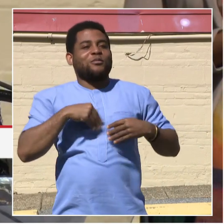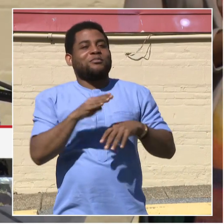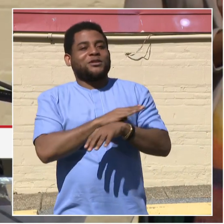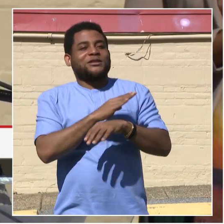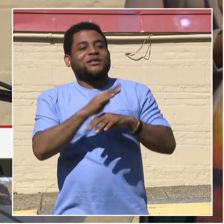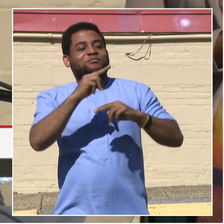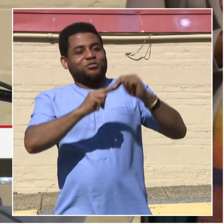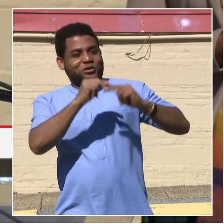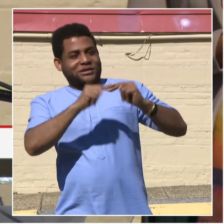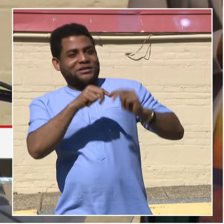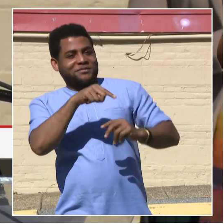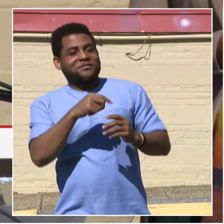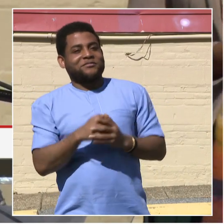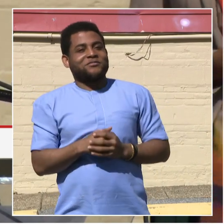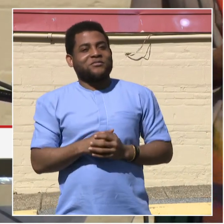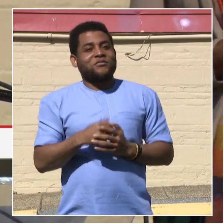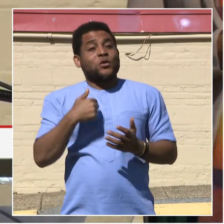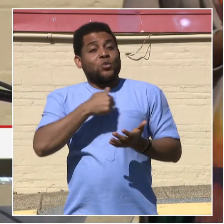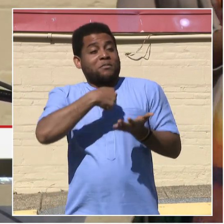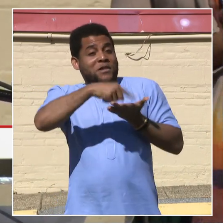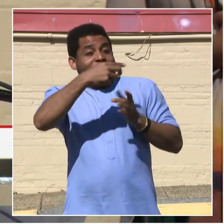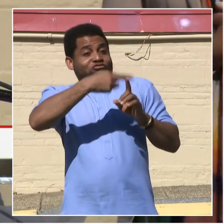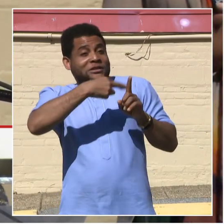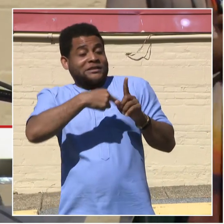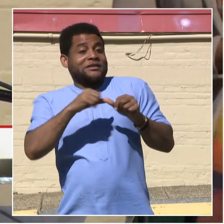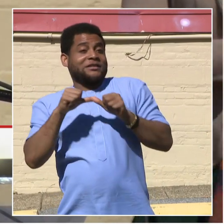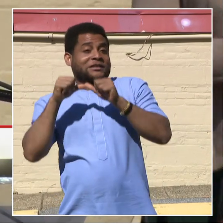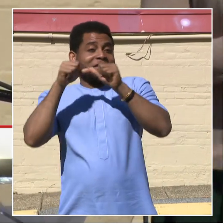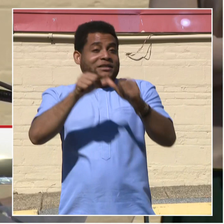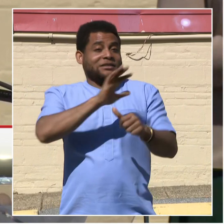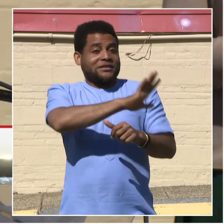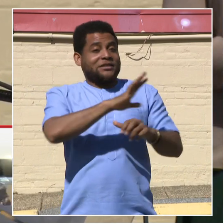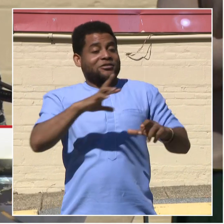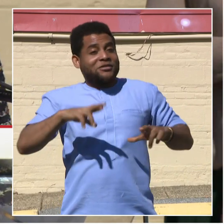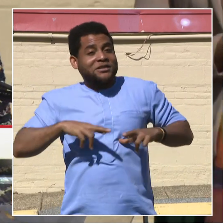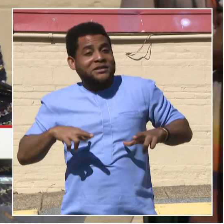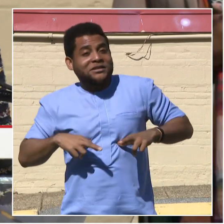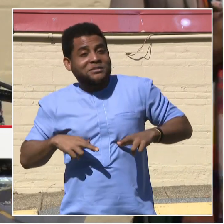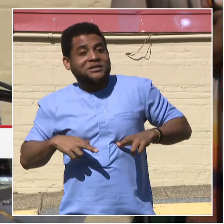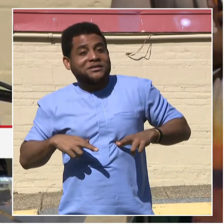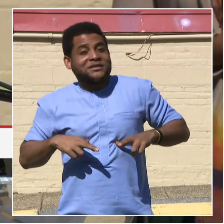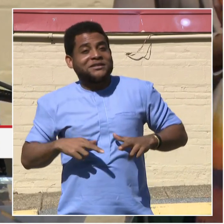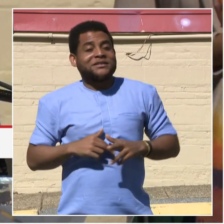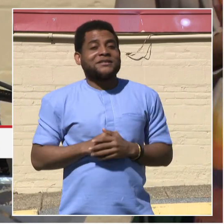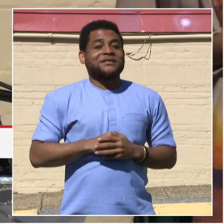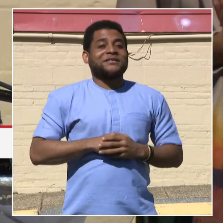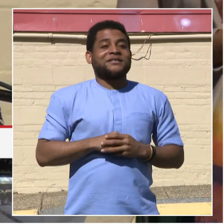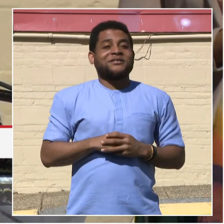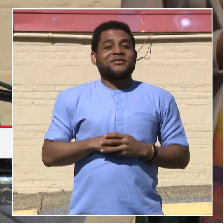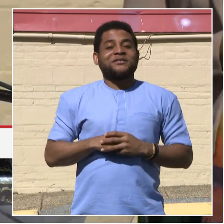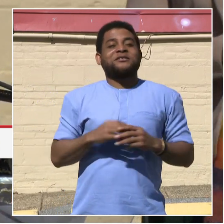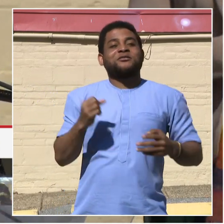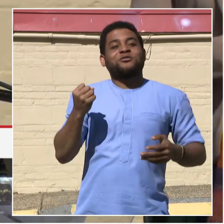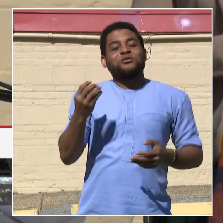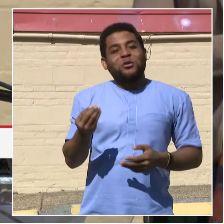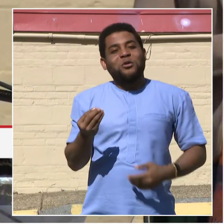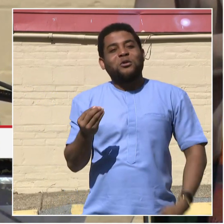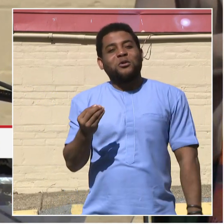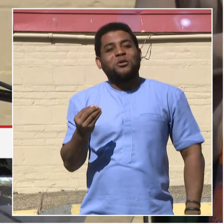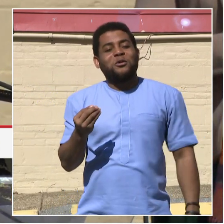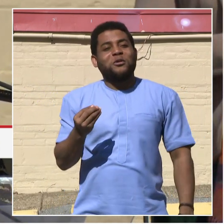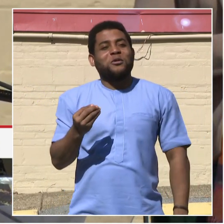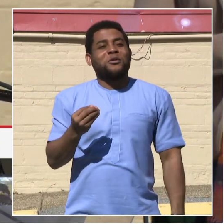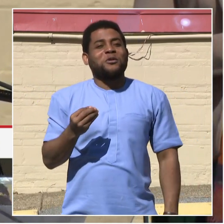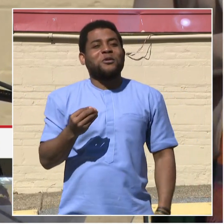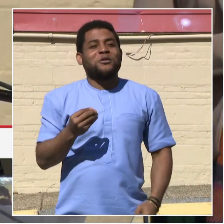him rent to help sustain his retirement. And so, the rest